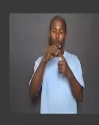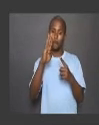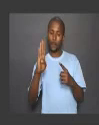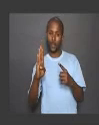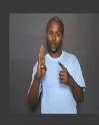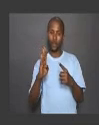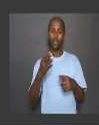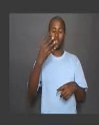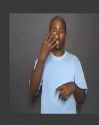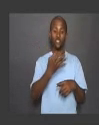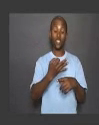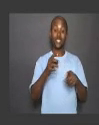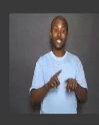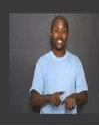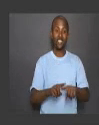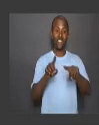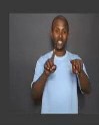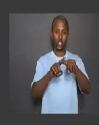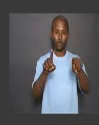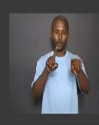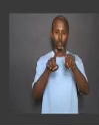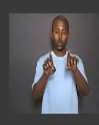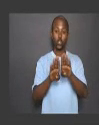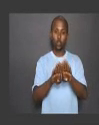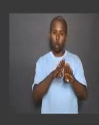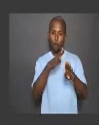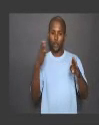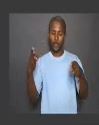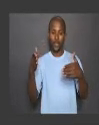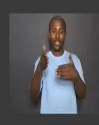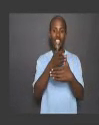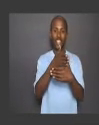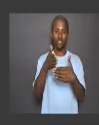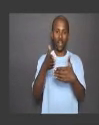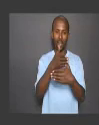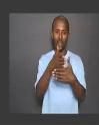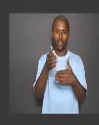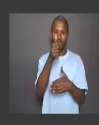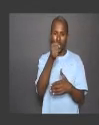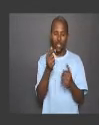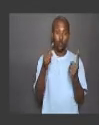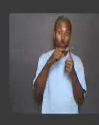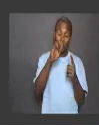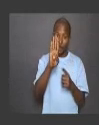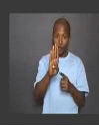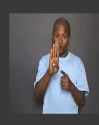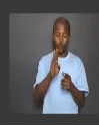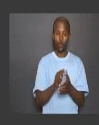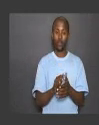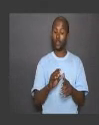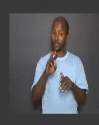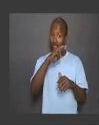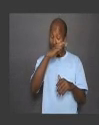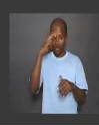F is differentiable on the open interval AB. In